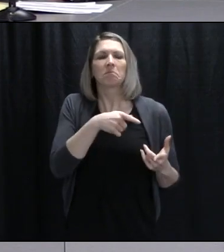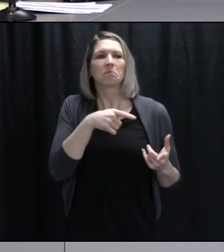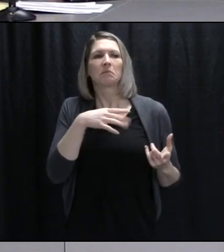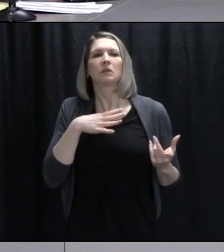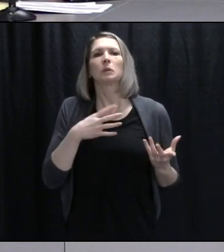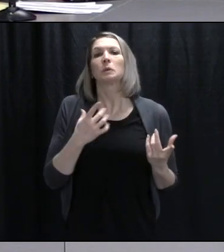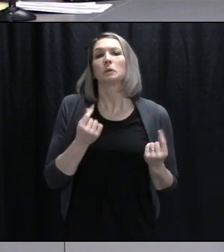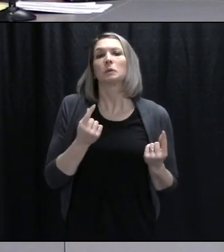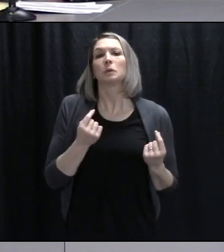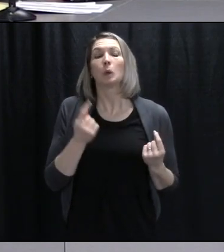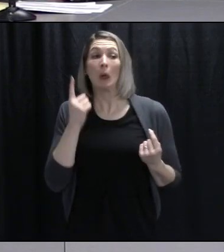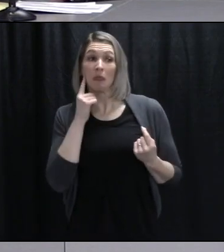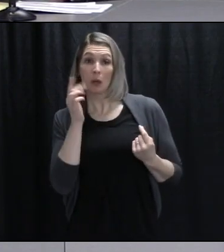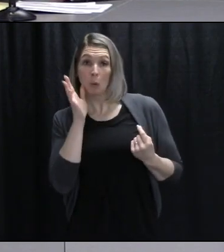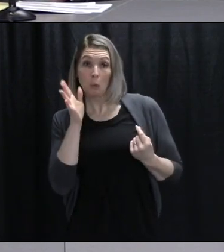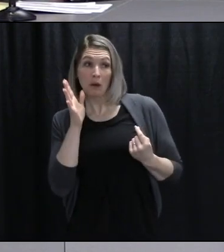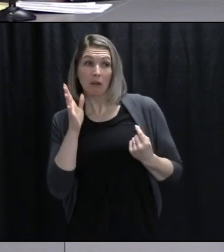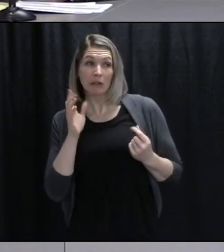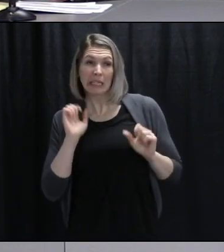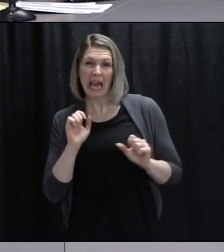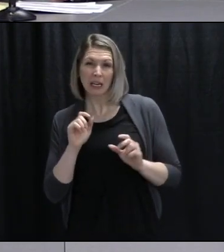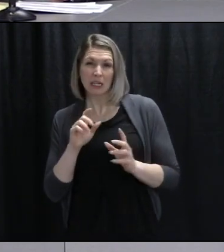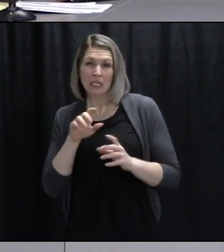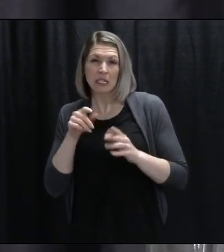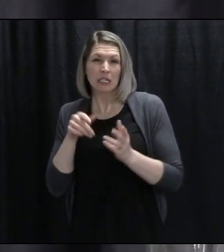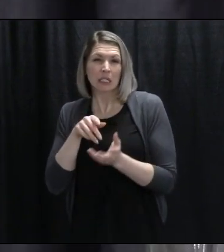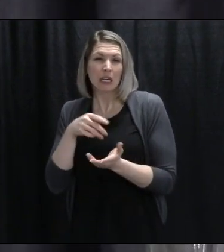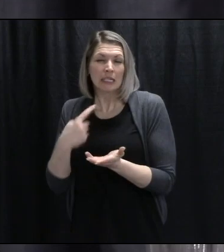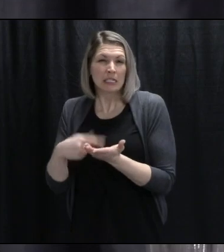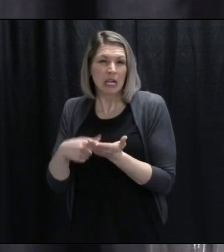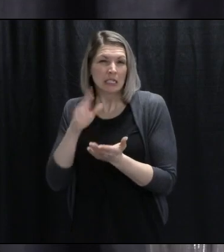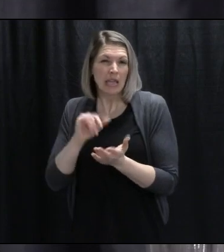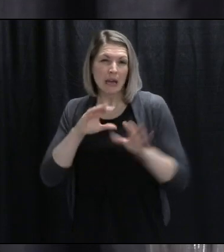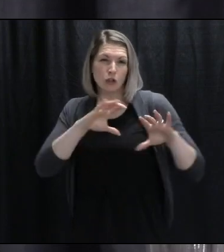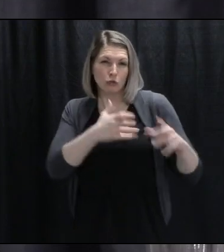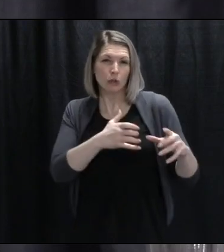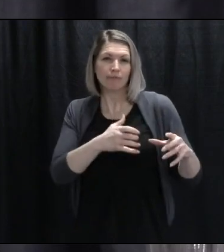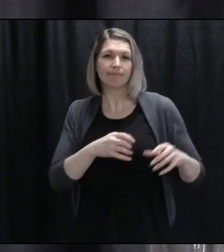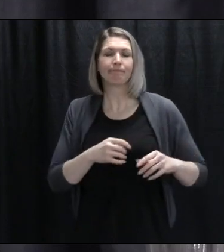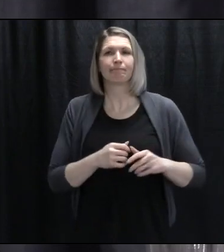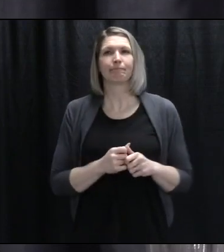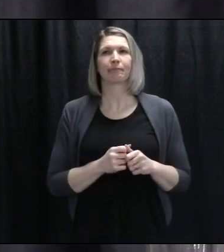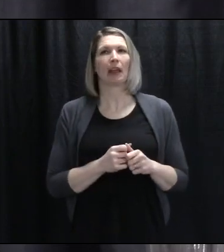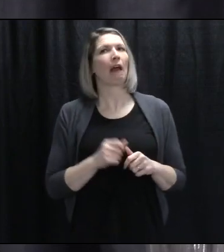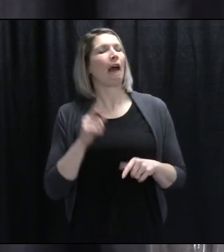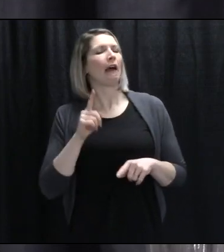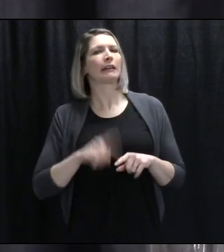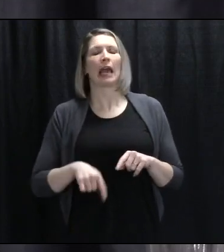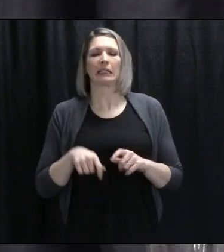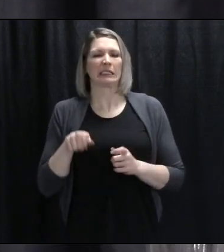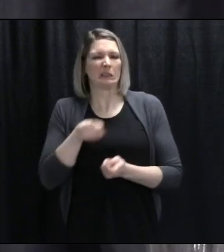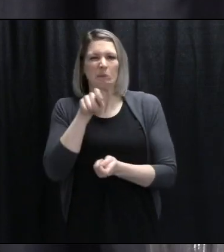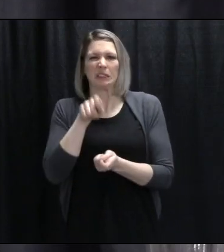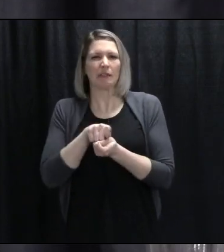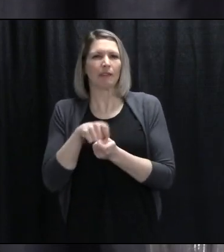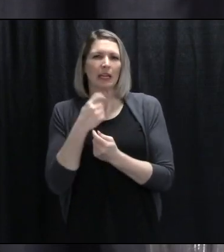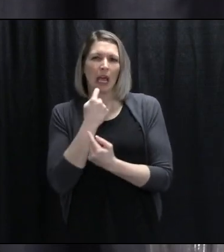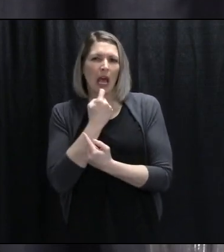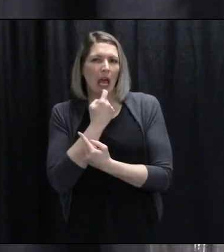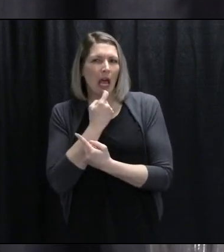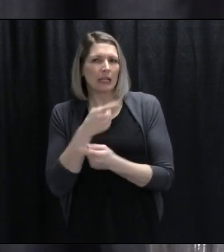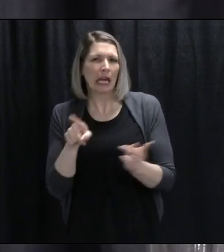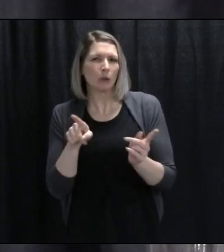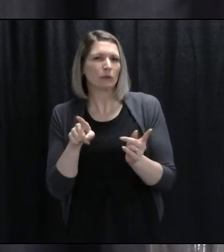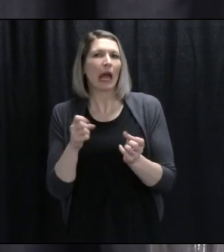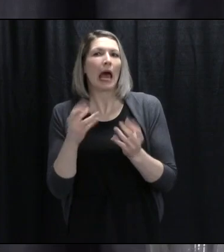refusals pick up momentum? I couldn't comment on a specific number if staff have regarded their workplace as unsafe. I